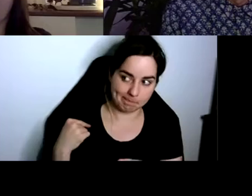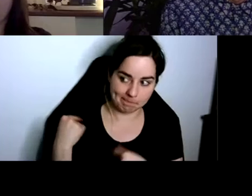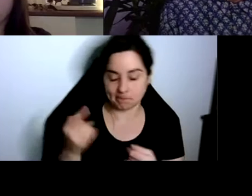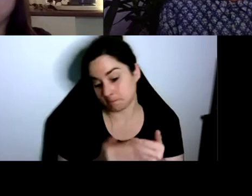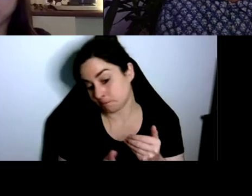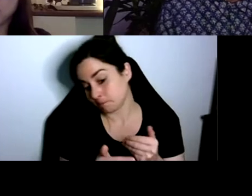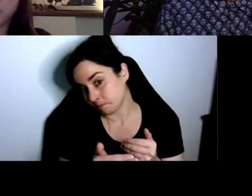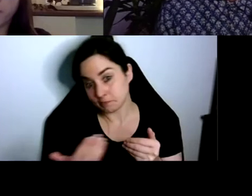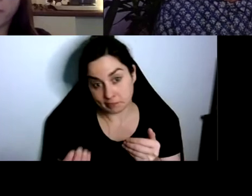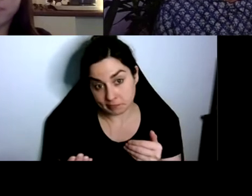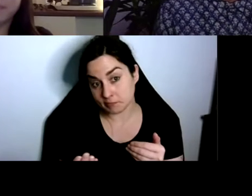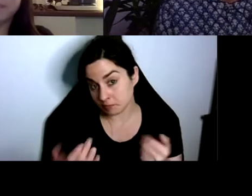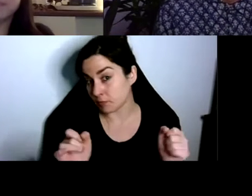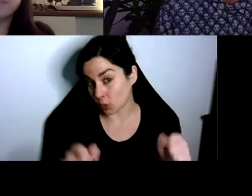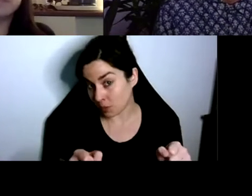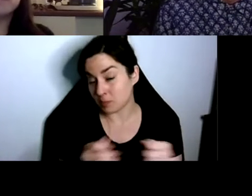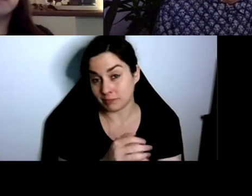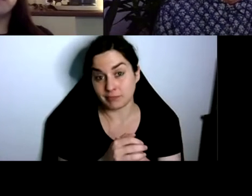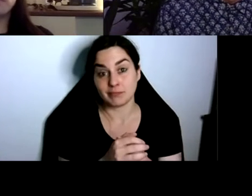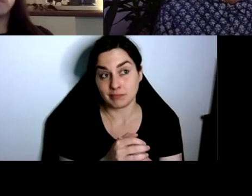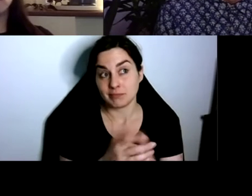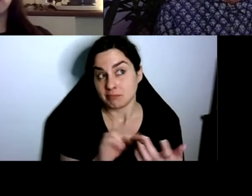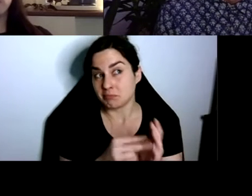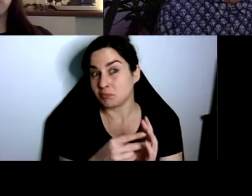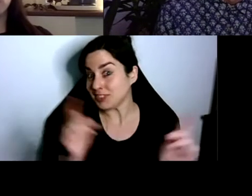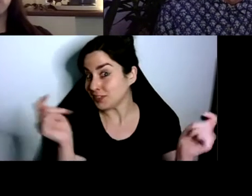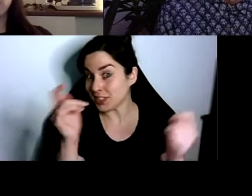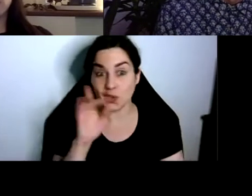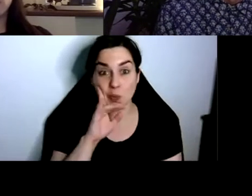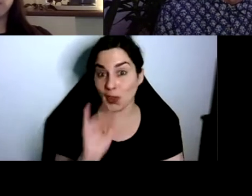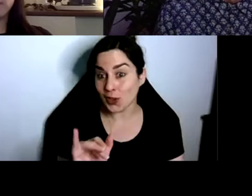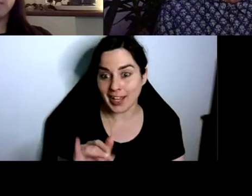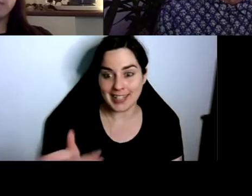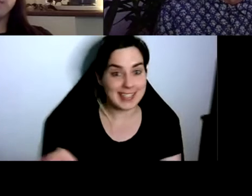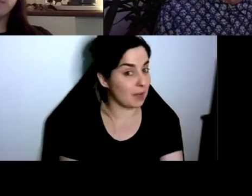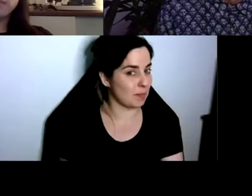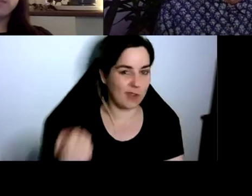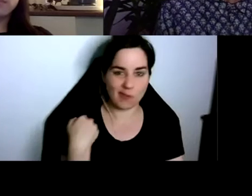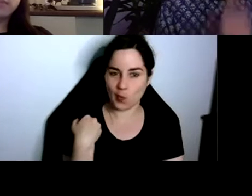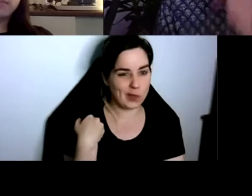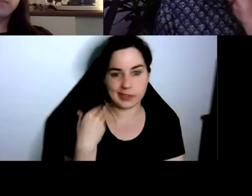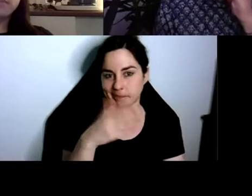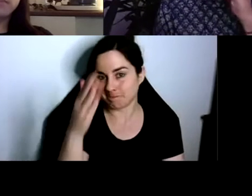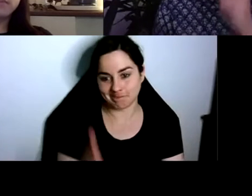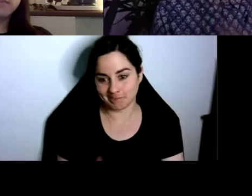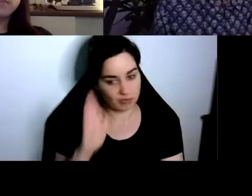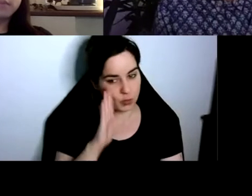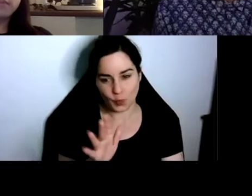like, festivals are going to look different. Festivals will never look the same as they used to. I